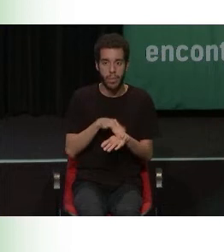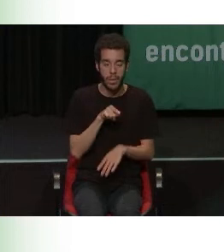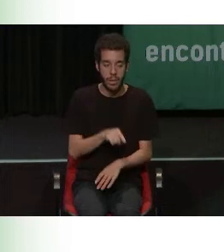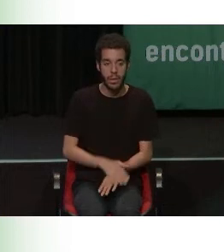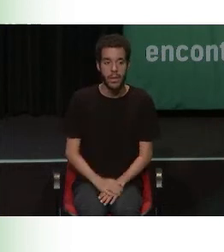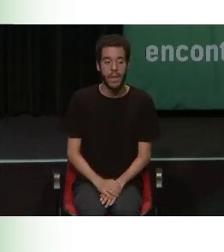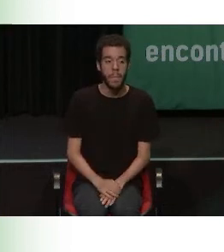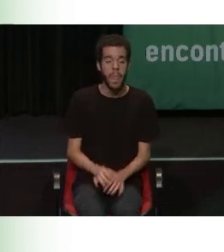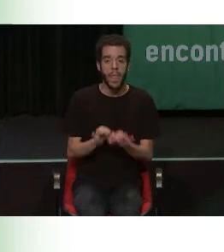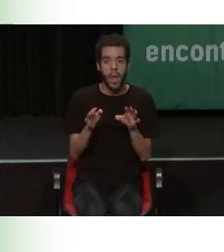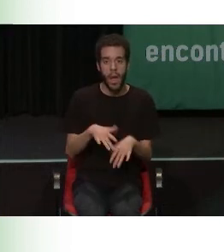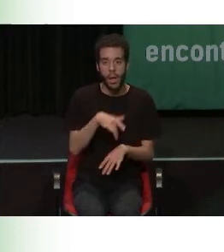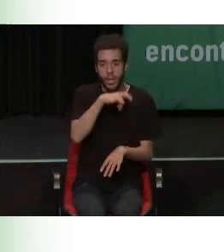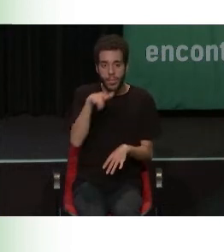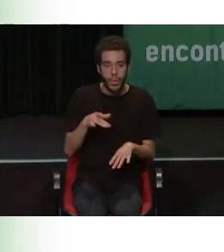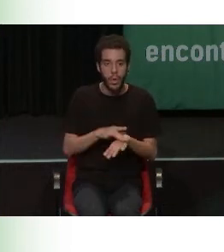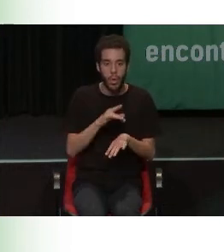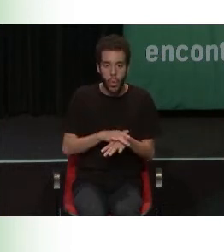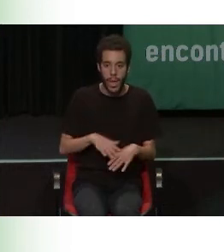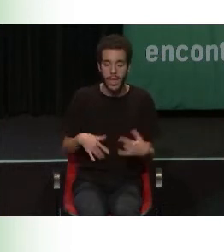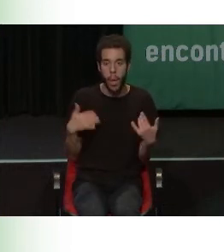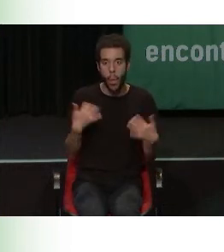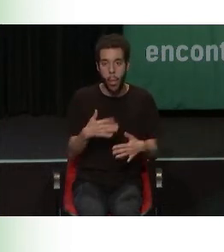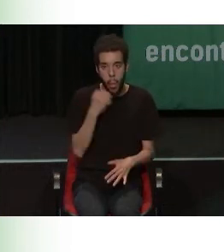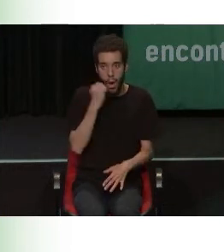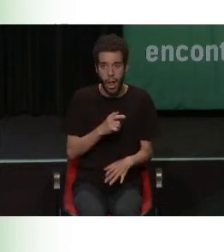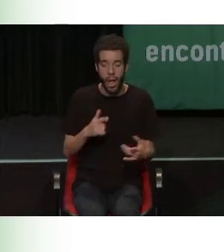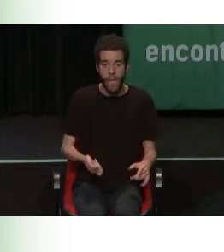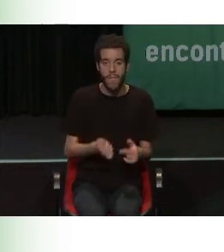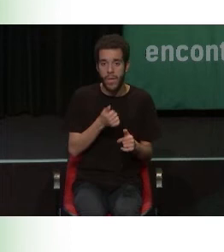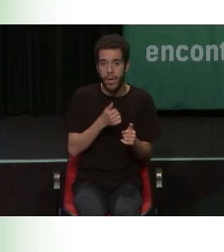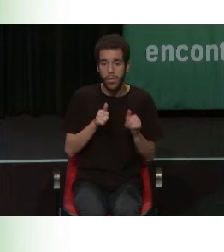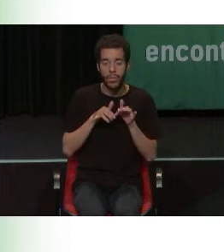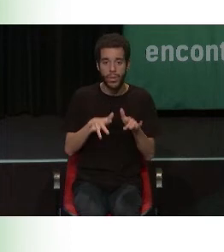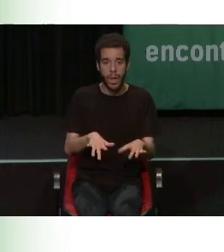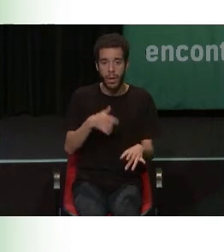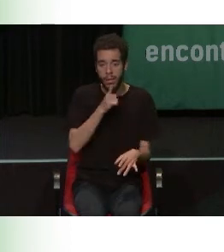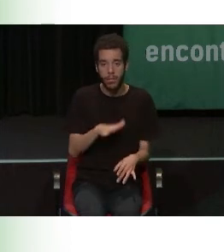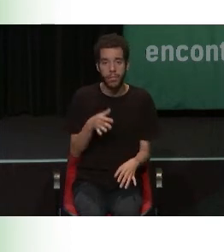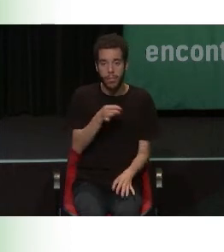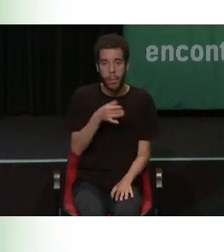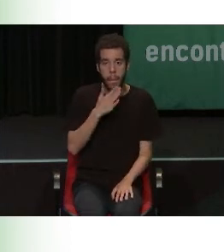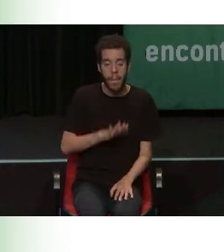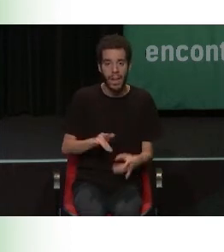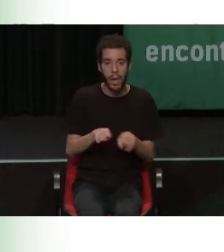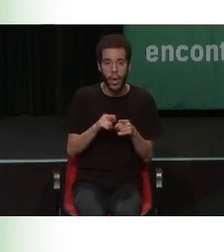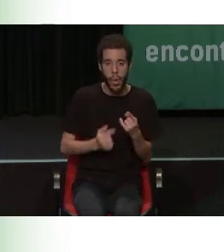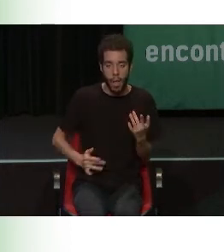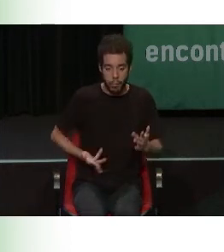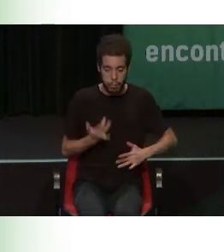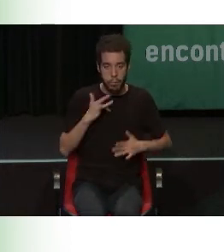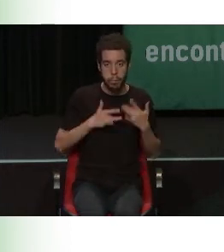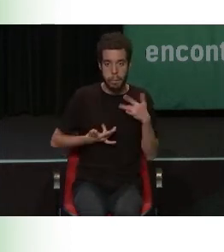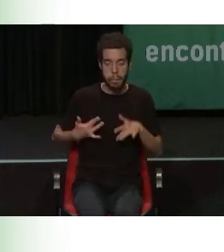in patients with advanced disease, the leukemia spread from the bone marrow to different organs, such as kidney,